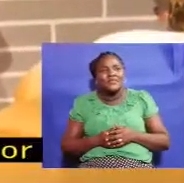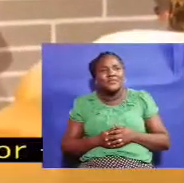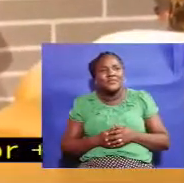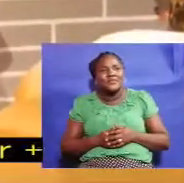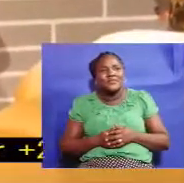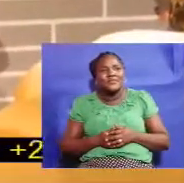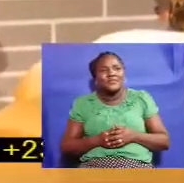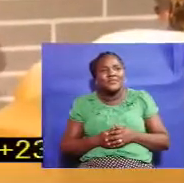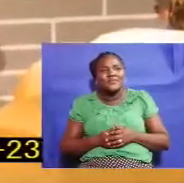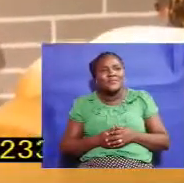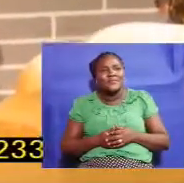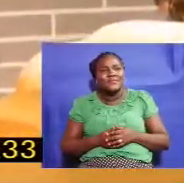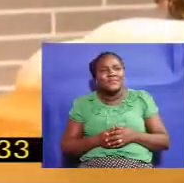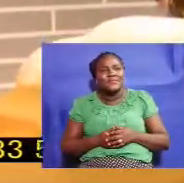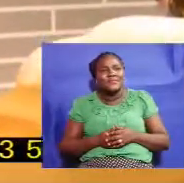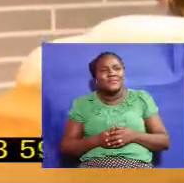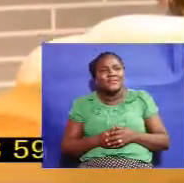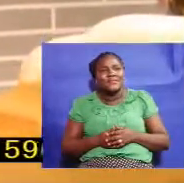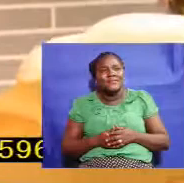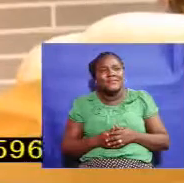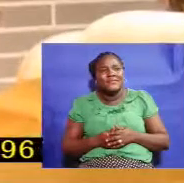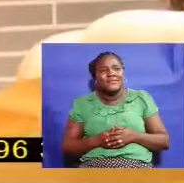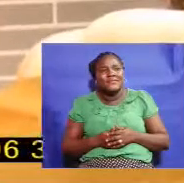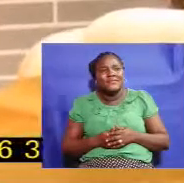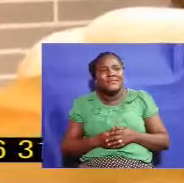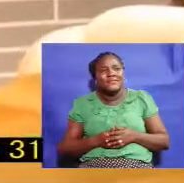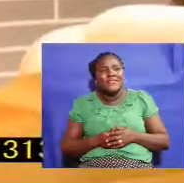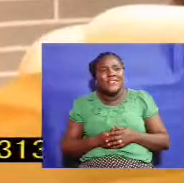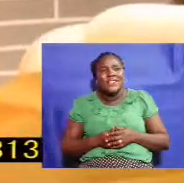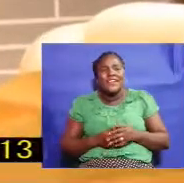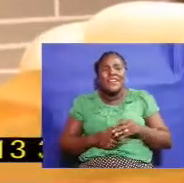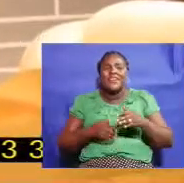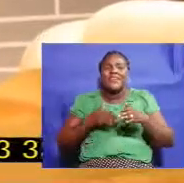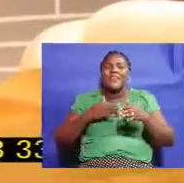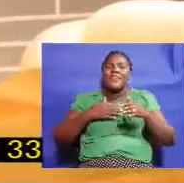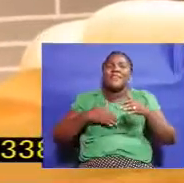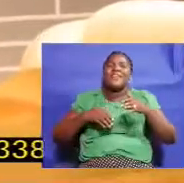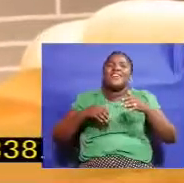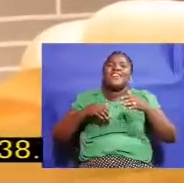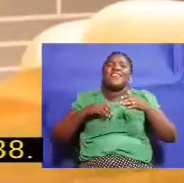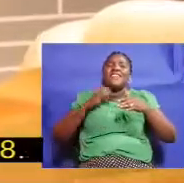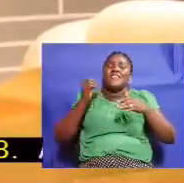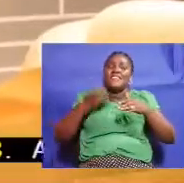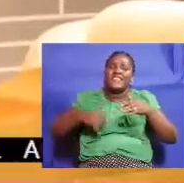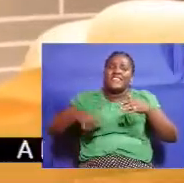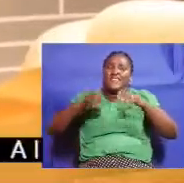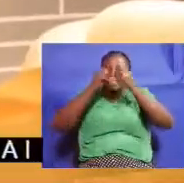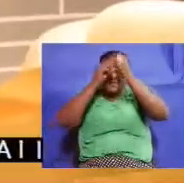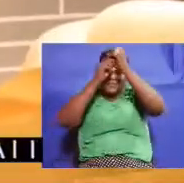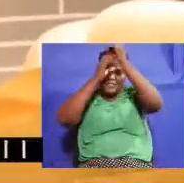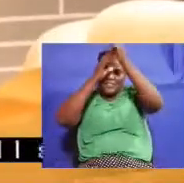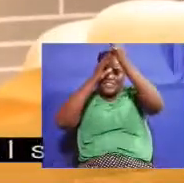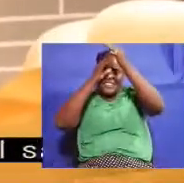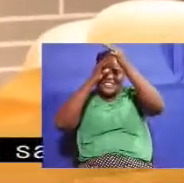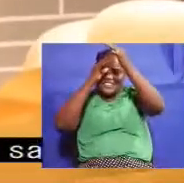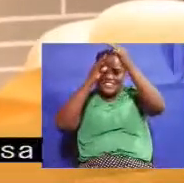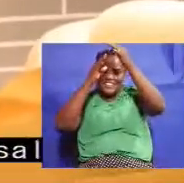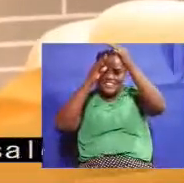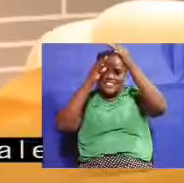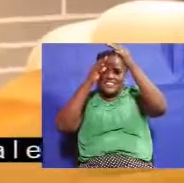Omnipotent and omnipresent God. You are a good God. Are you not God again? Oh, you are